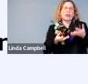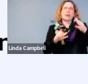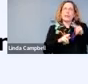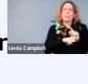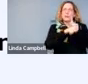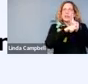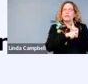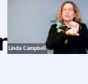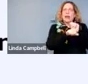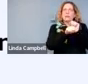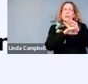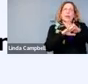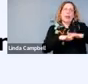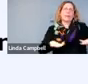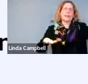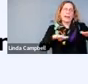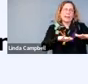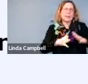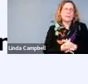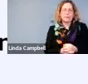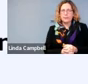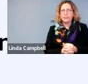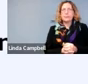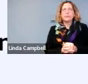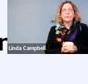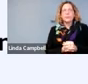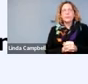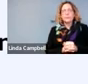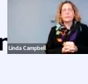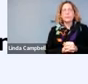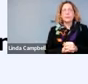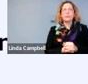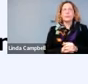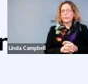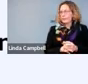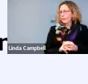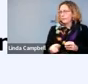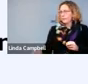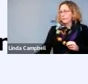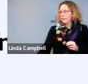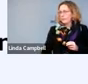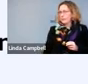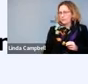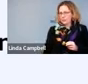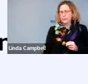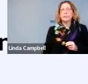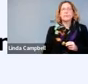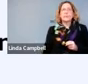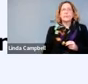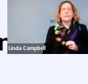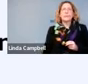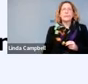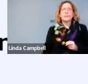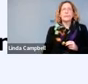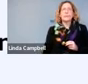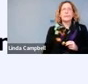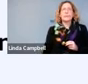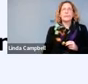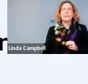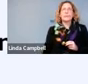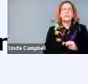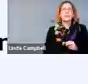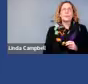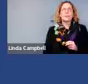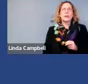all over Mi'kma'ki. And I'm very grateful to those who allow us to work on these lands.